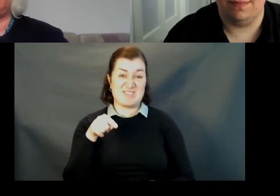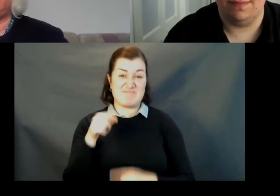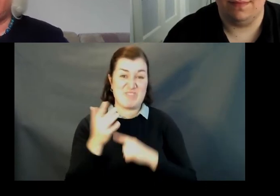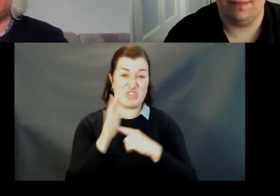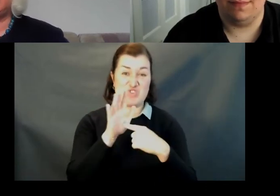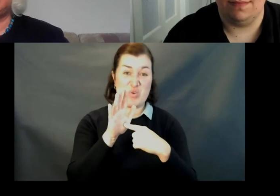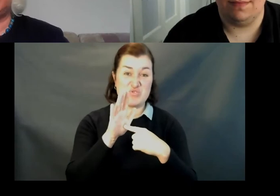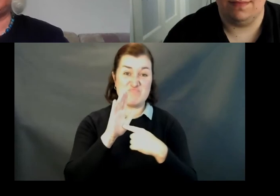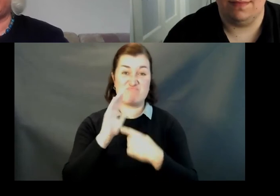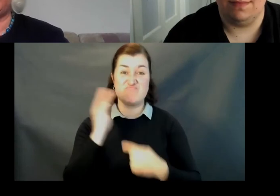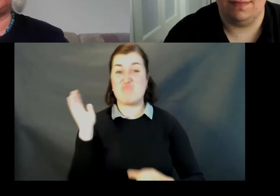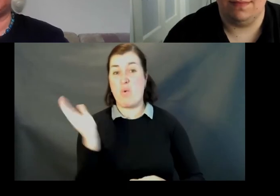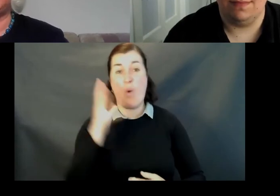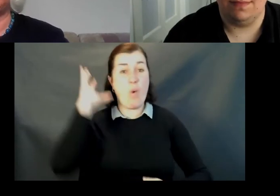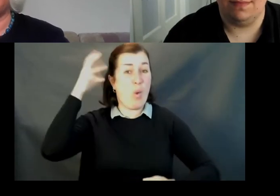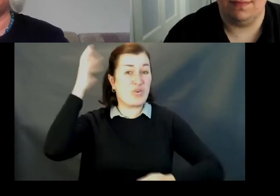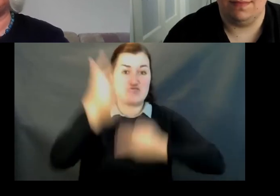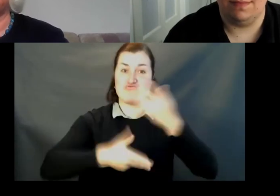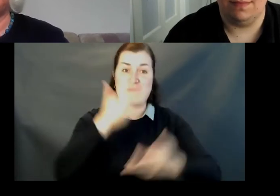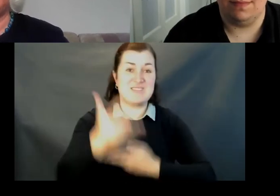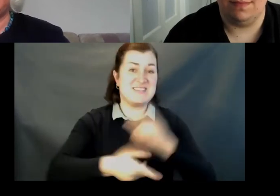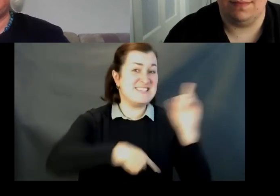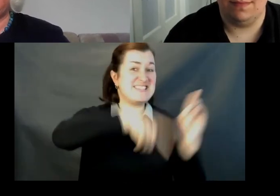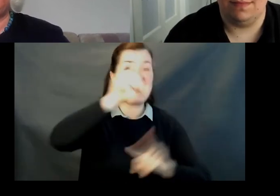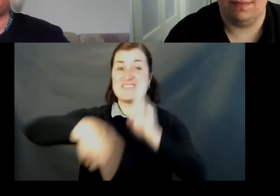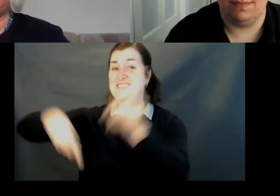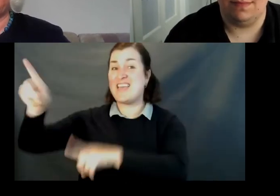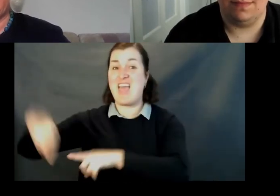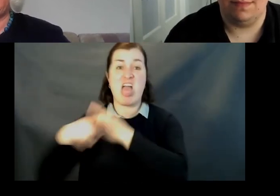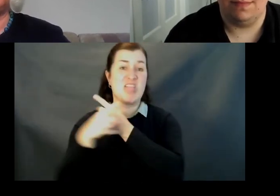lack of diversity. Most traditional audio describers look like me.